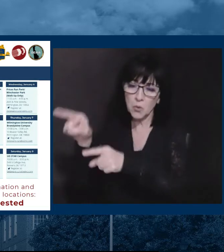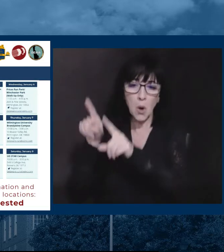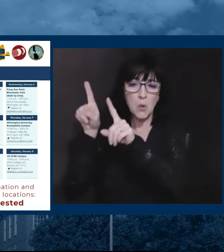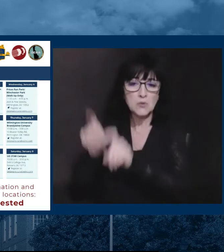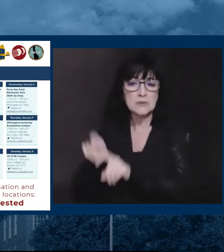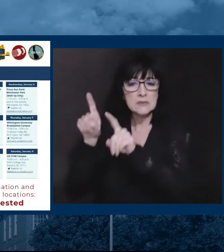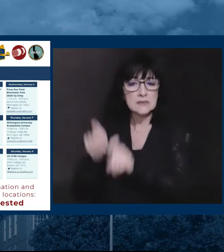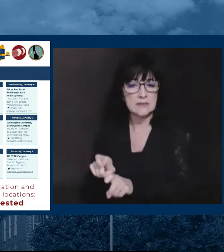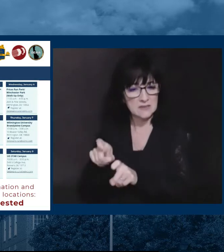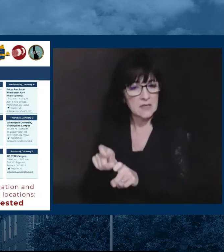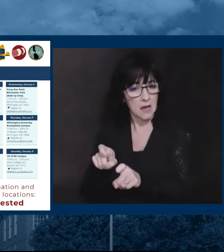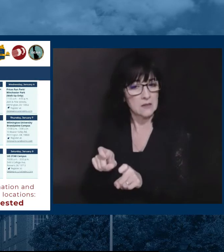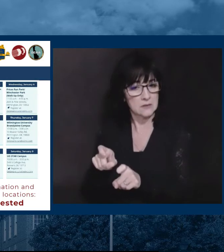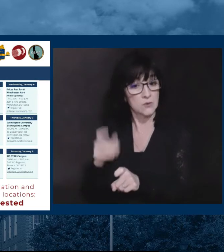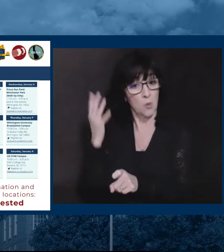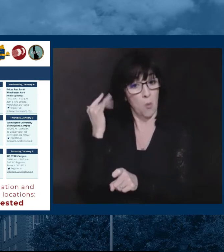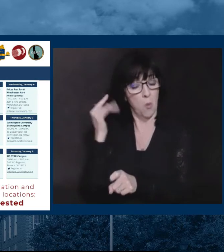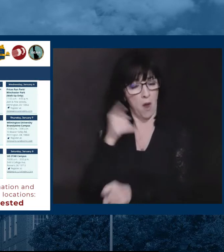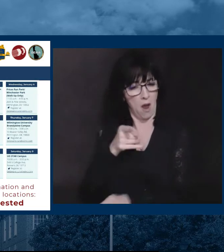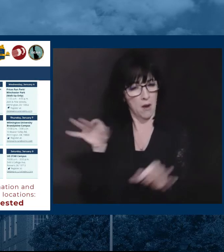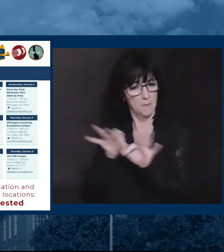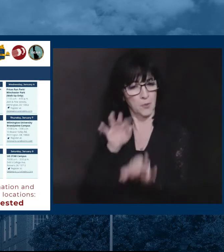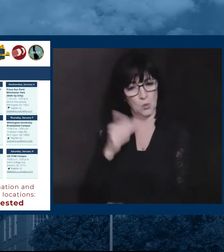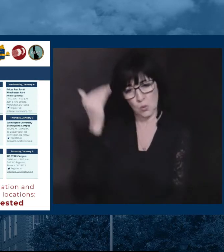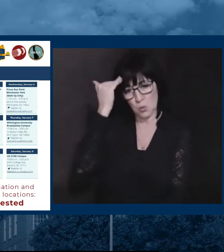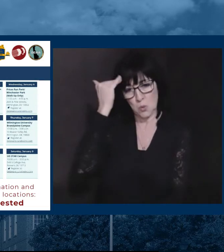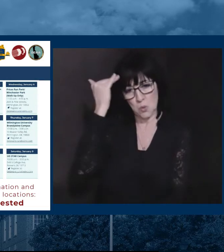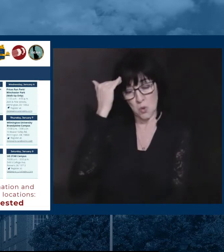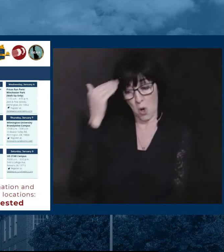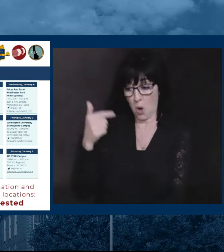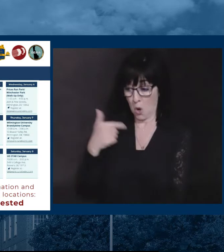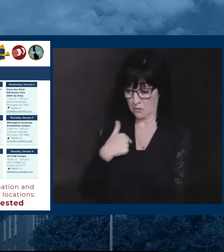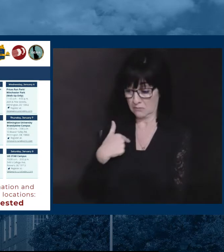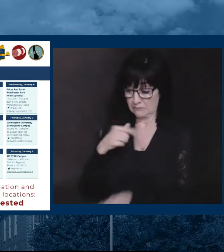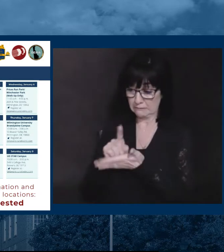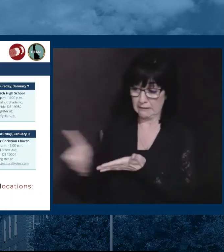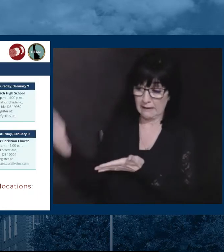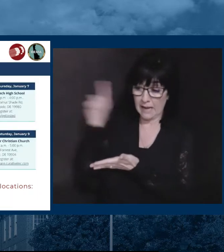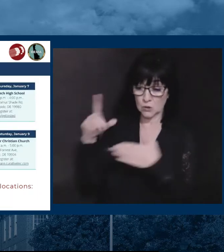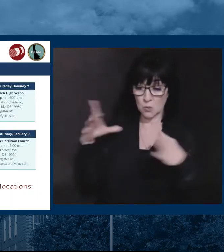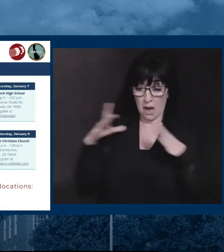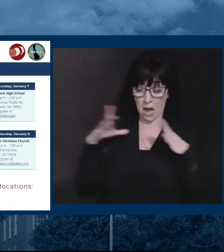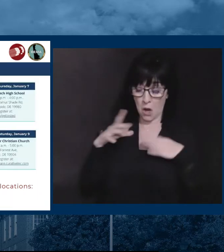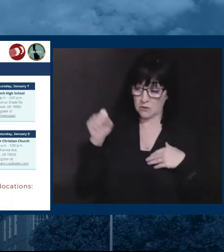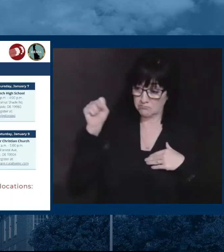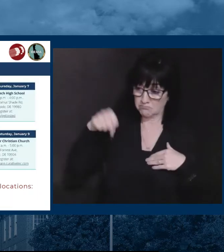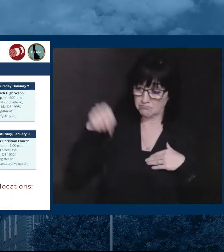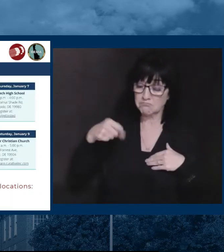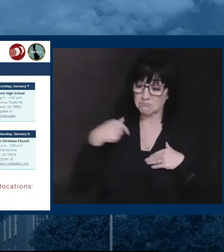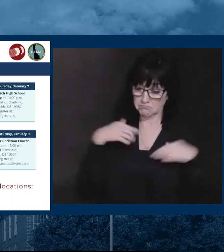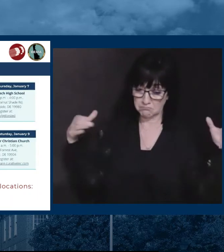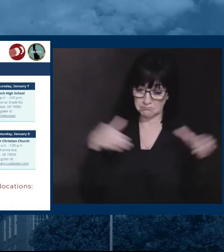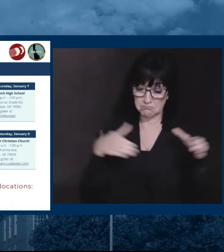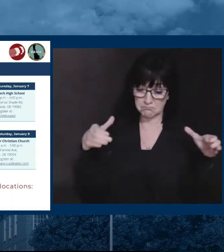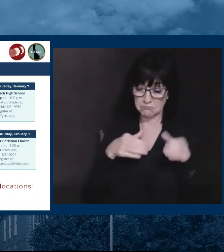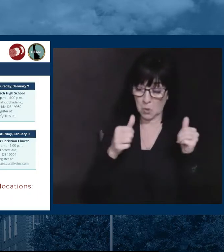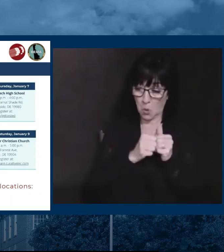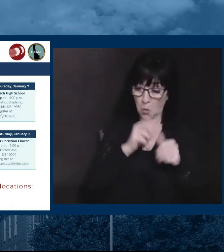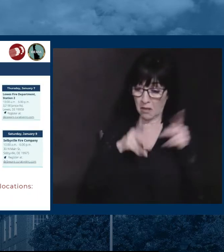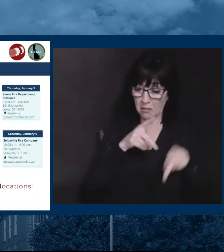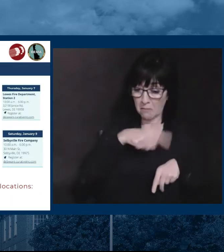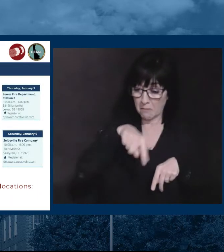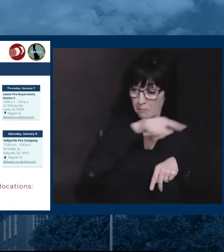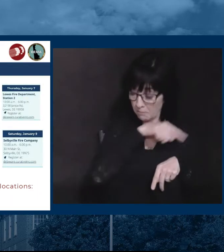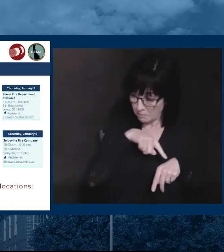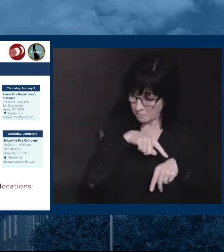pretty sure, AJ, this is a record of Newcastle, Kent County, and Sussex County